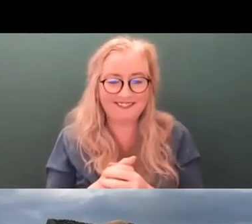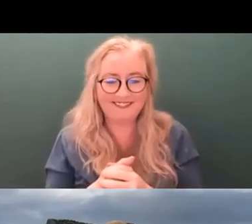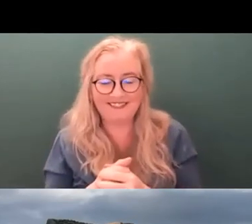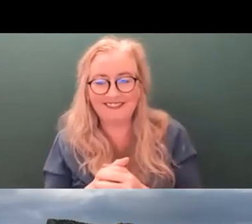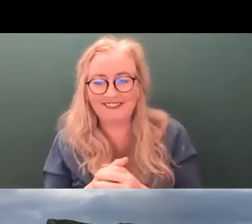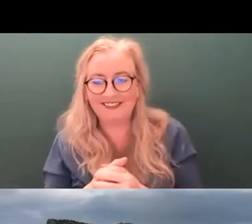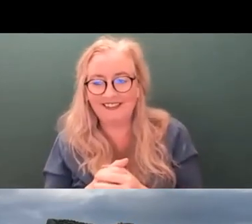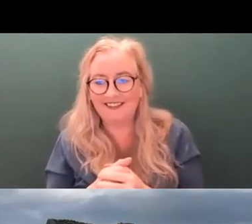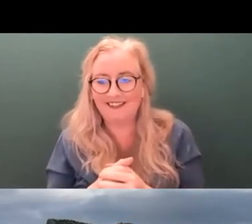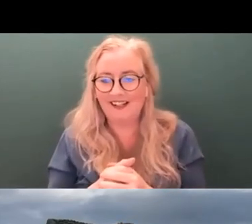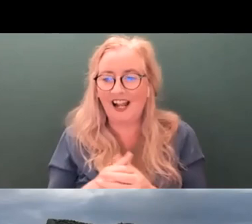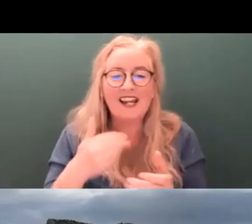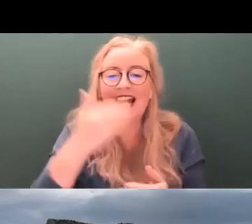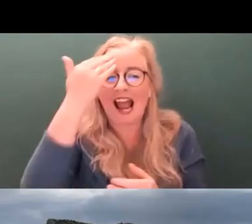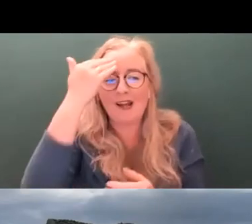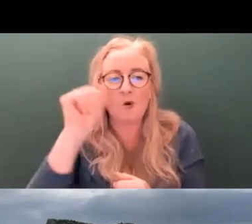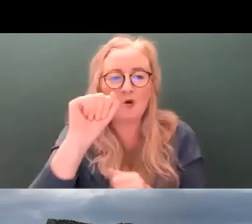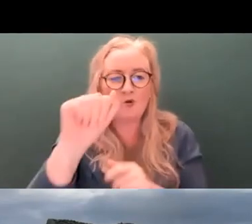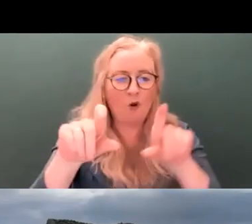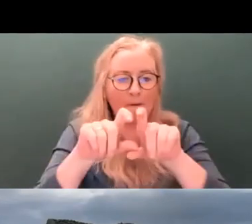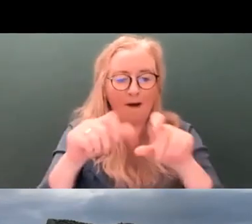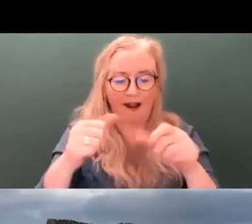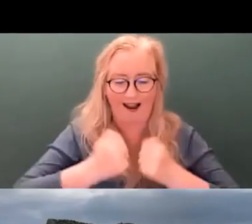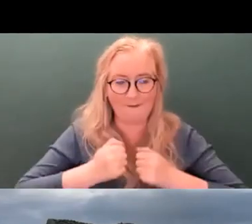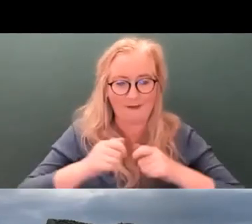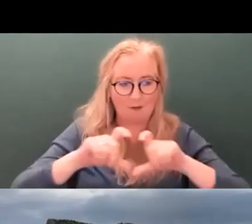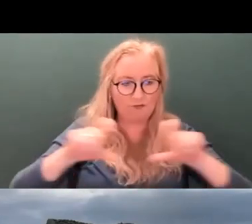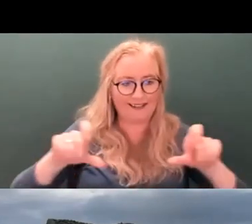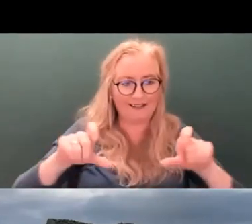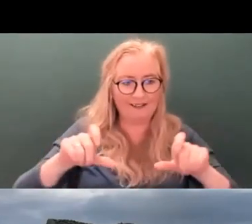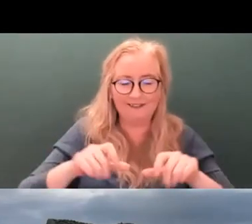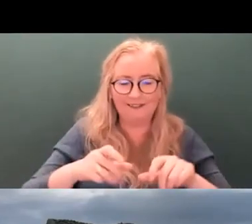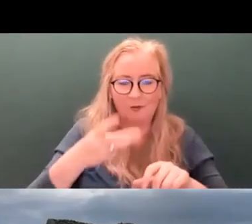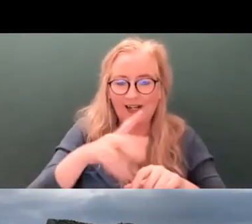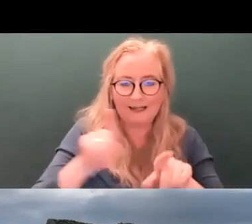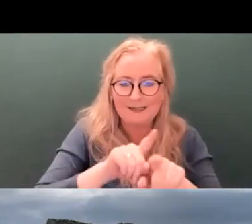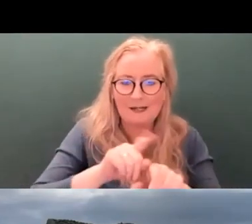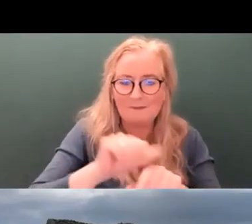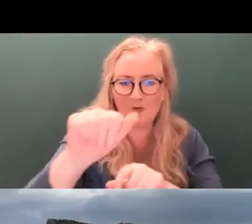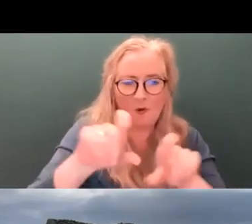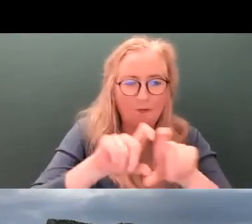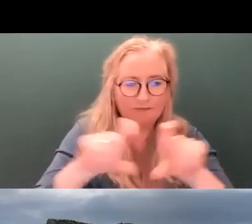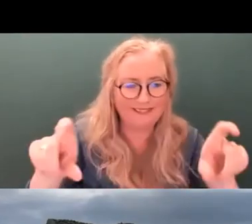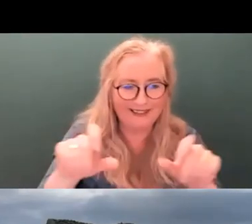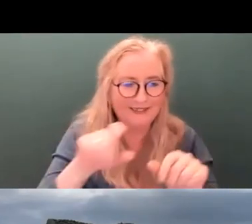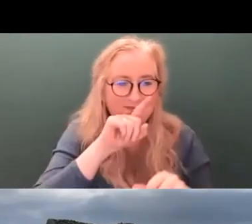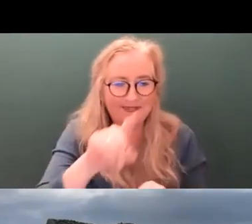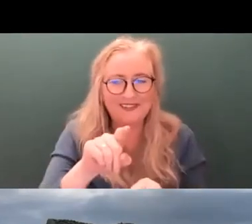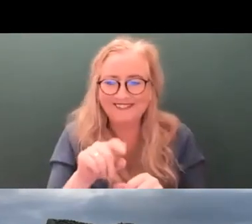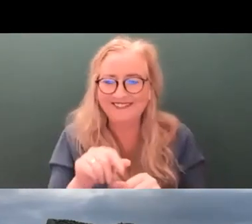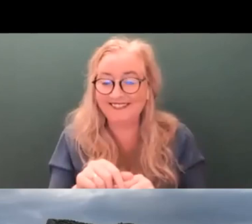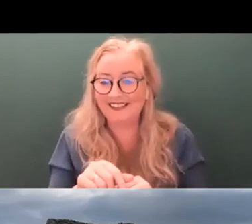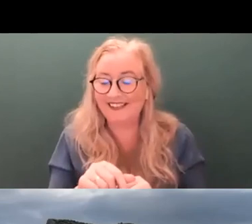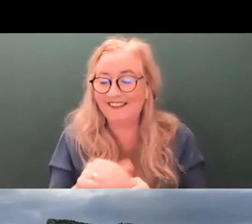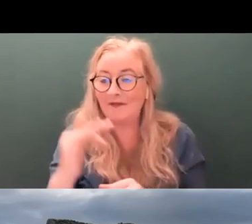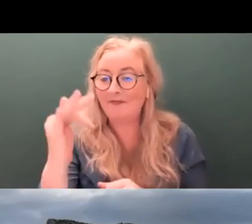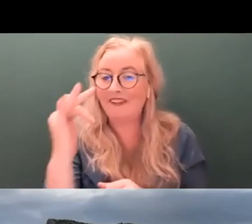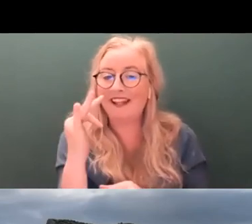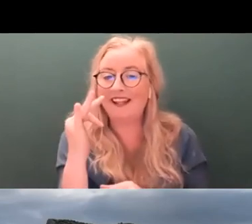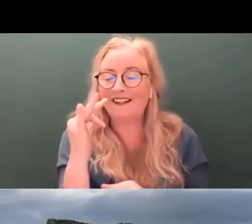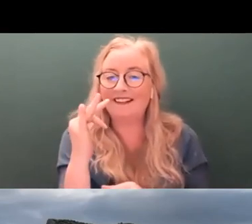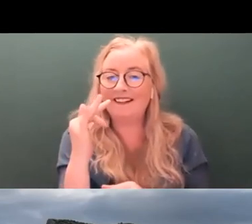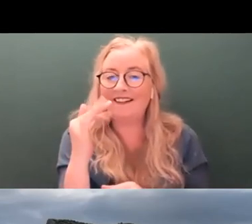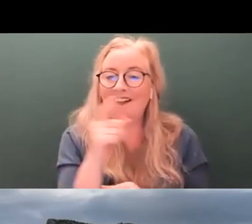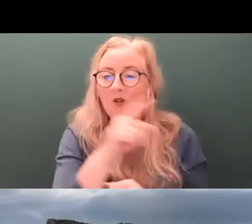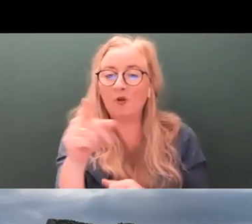look anything like a brick, it would have a close approximation in colour only. But anyway, if you do give